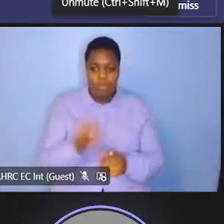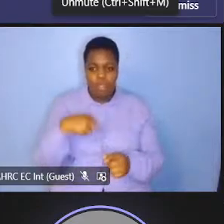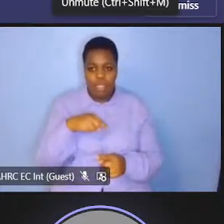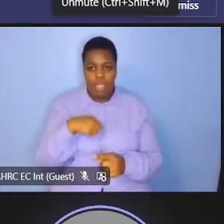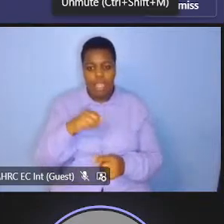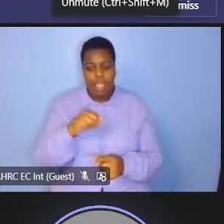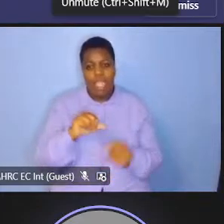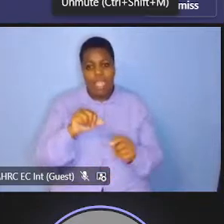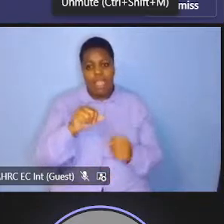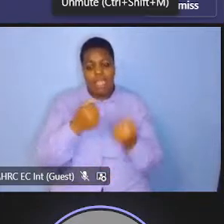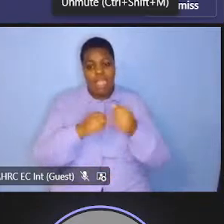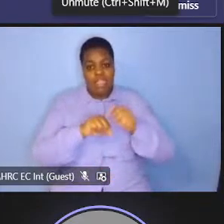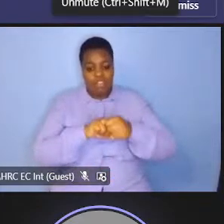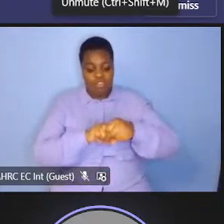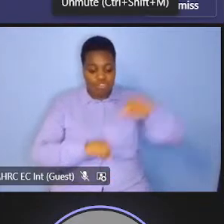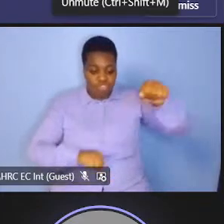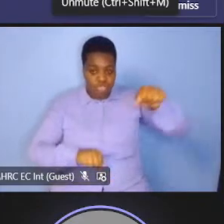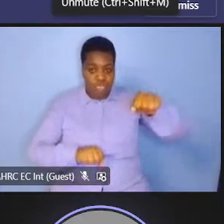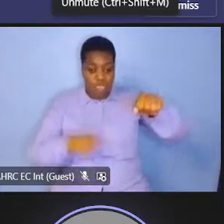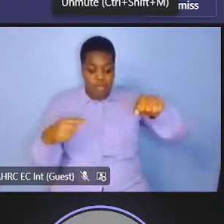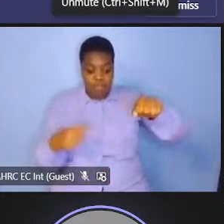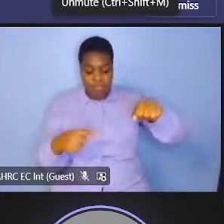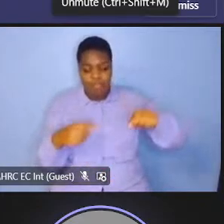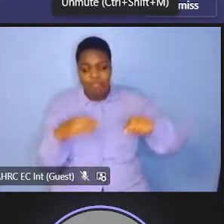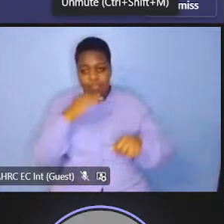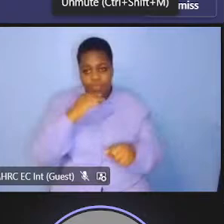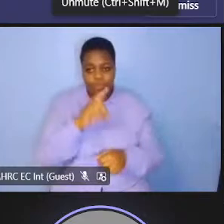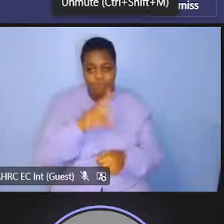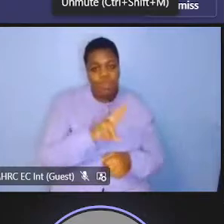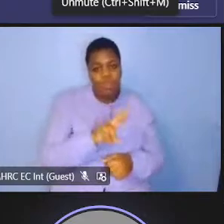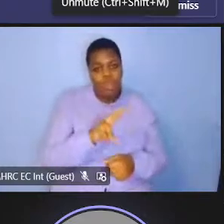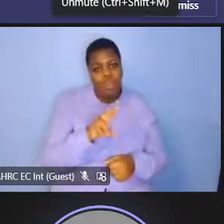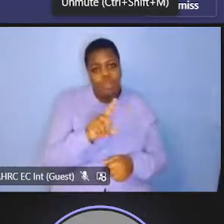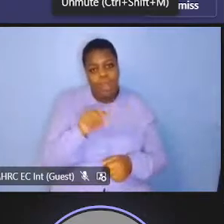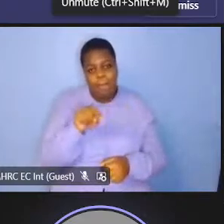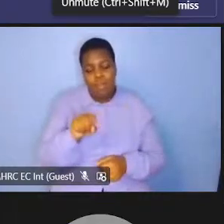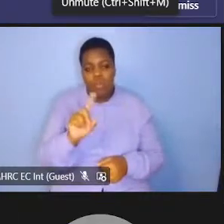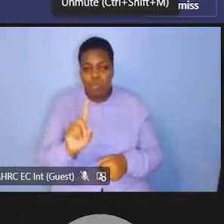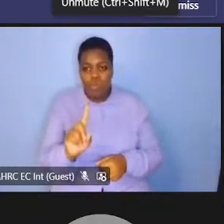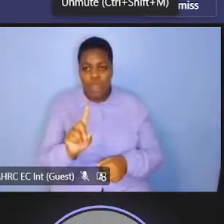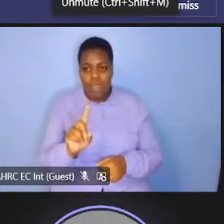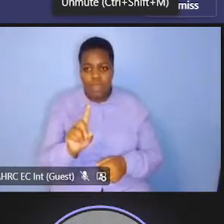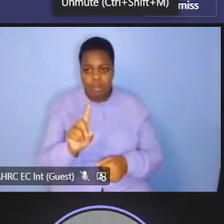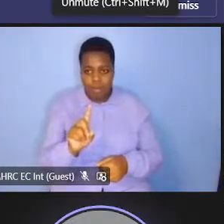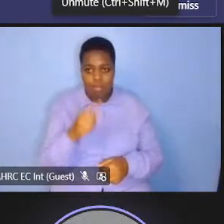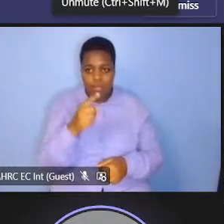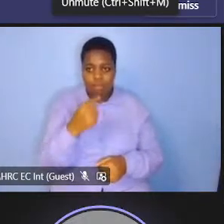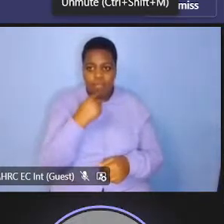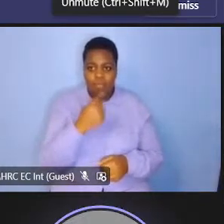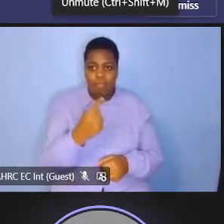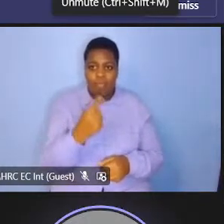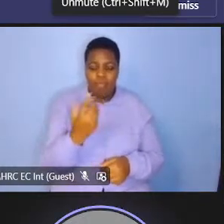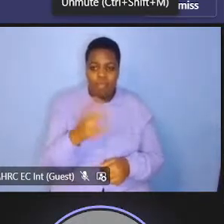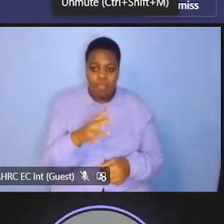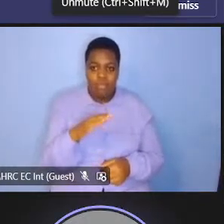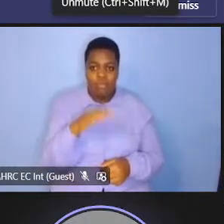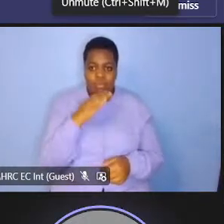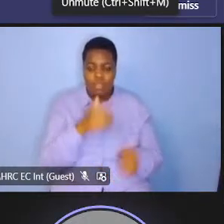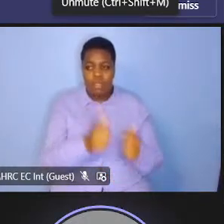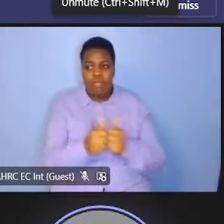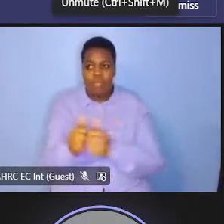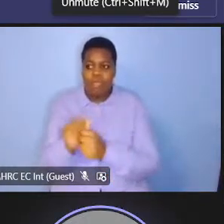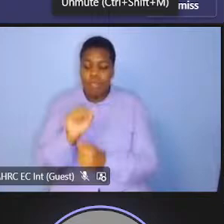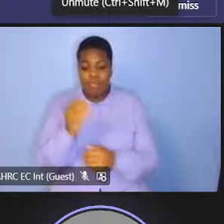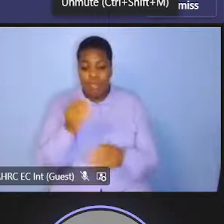Charter on the Rights and Welfare of the Child, Article 21.1, state that the state parties to the